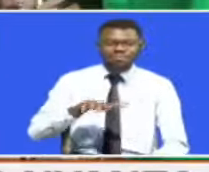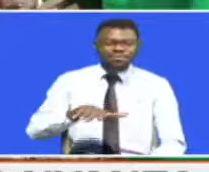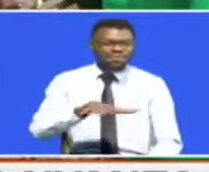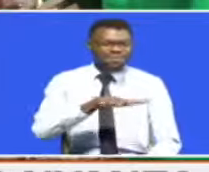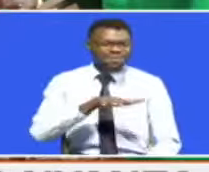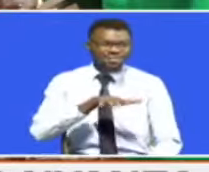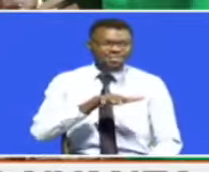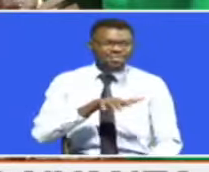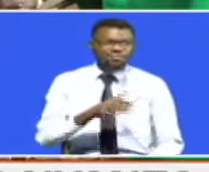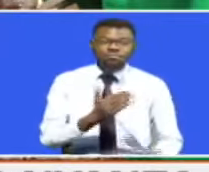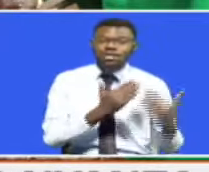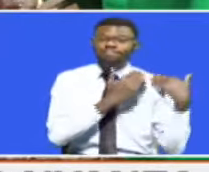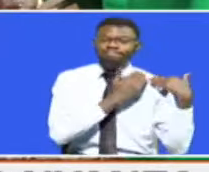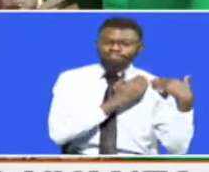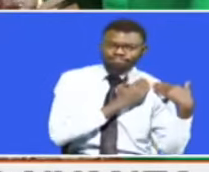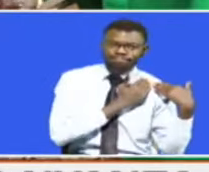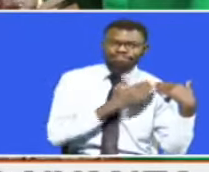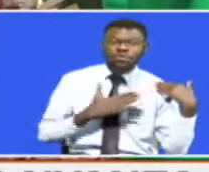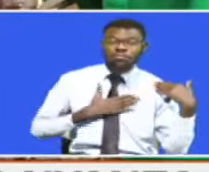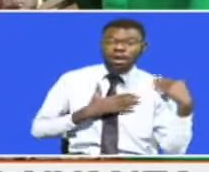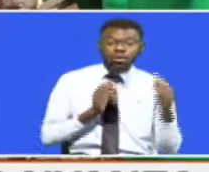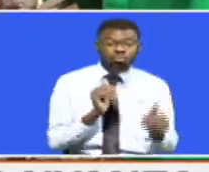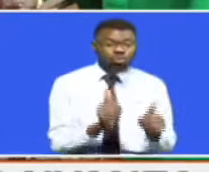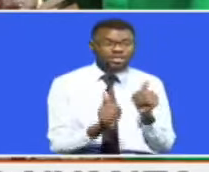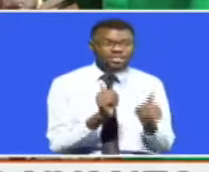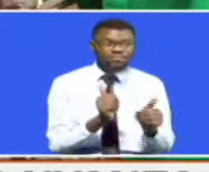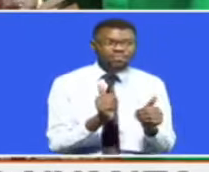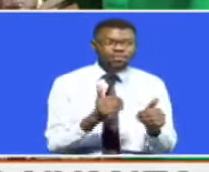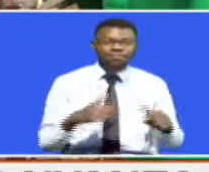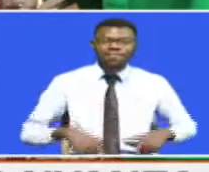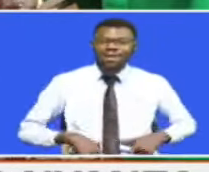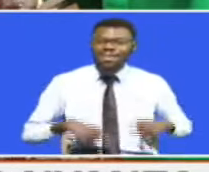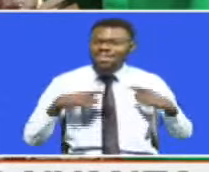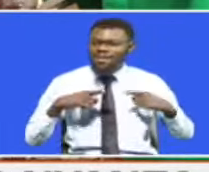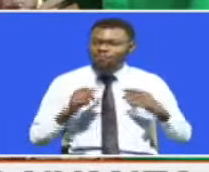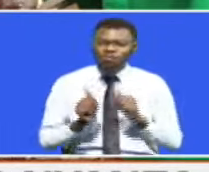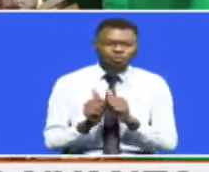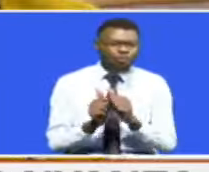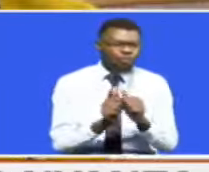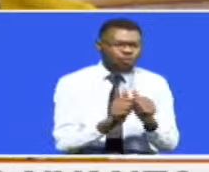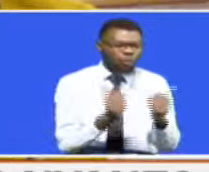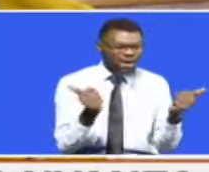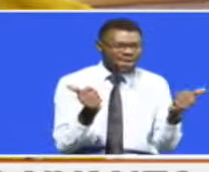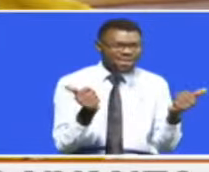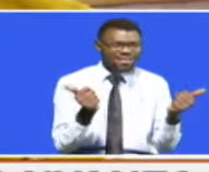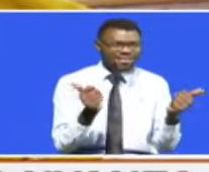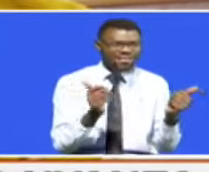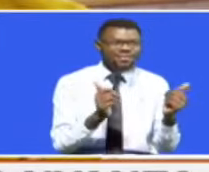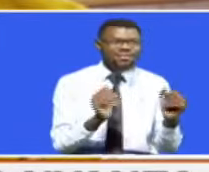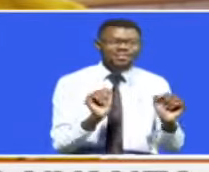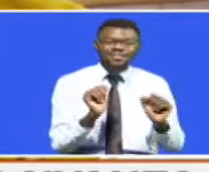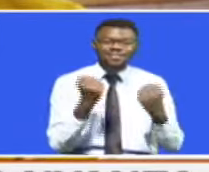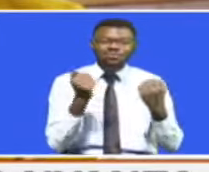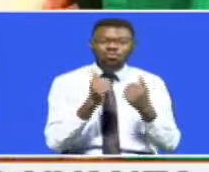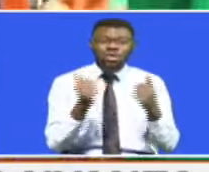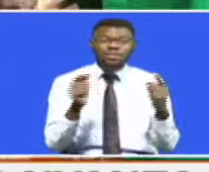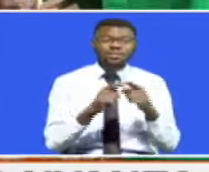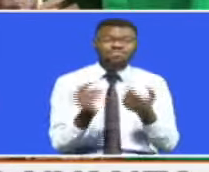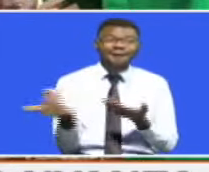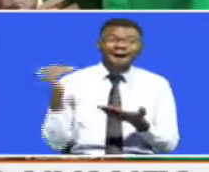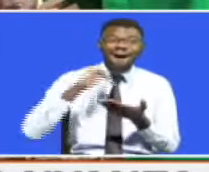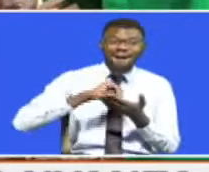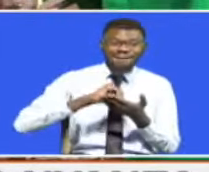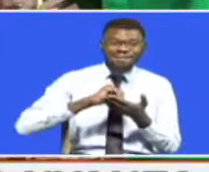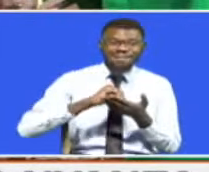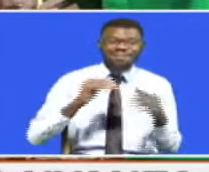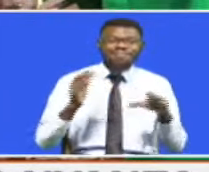of my responsibility is to ensure that we live harmoniously and in a secure environment. Again, the president is very